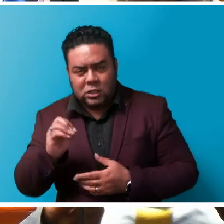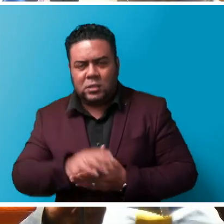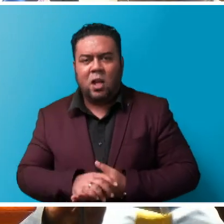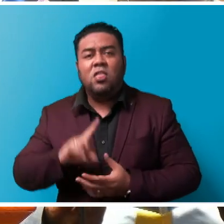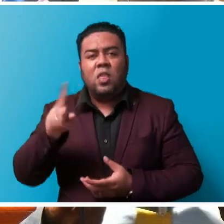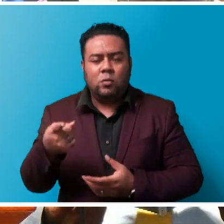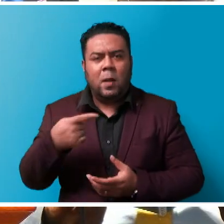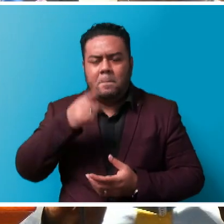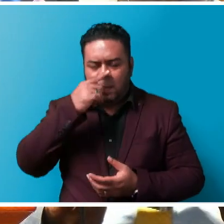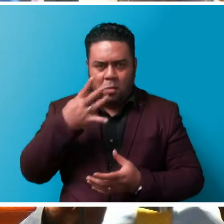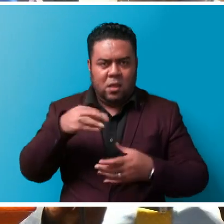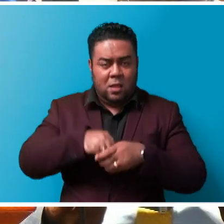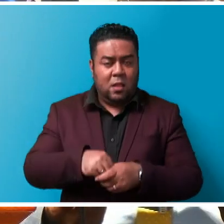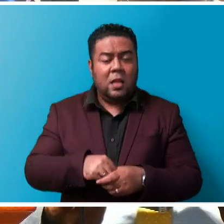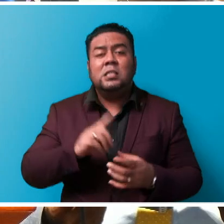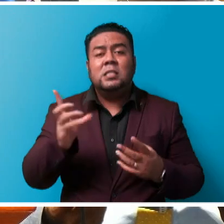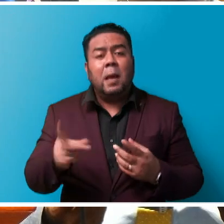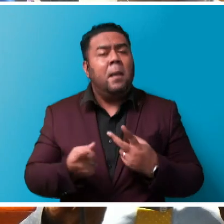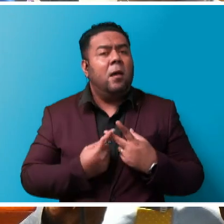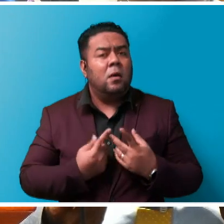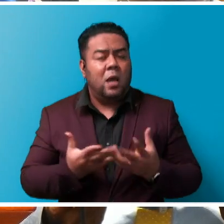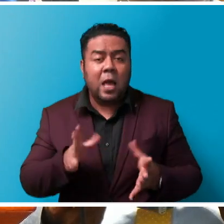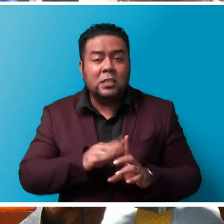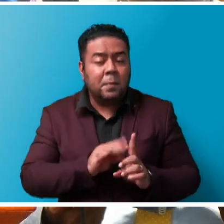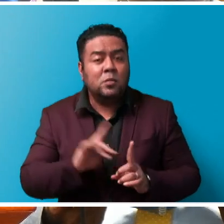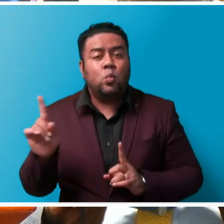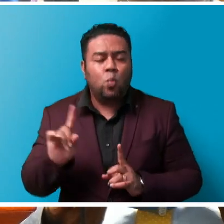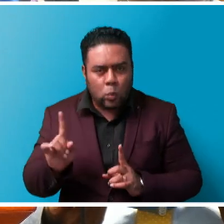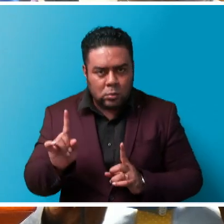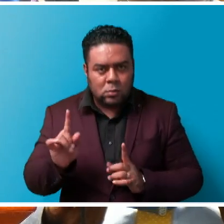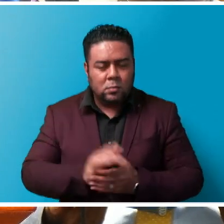330,000 residents. Some other examples of key